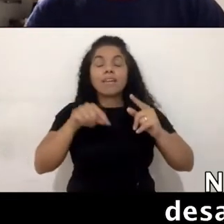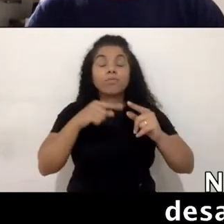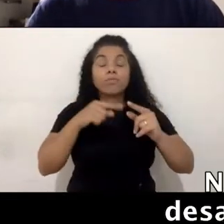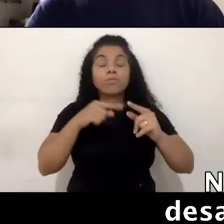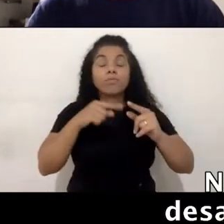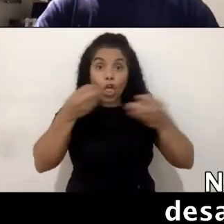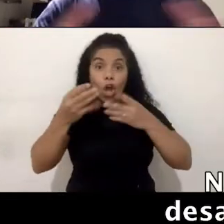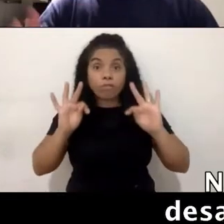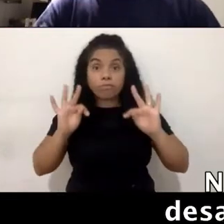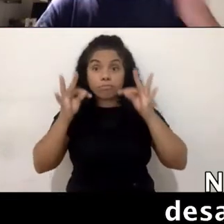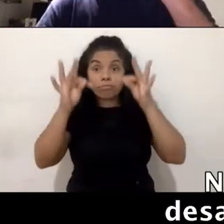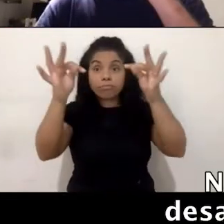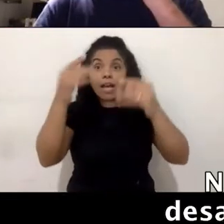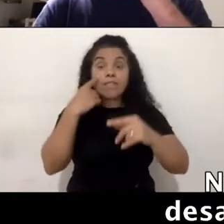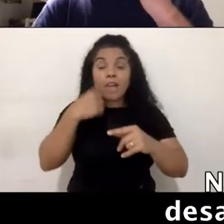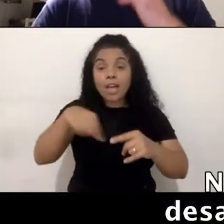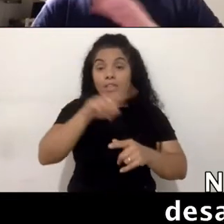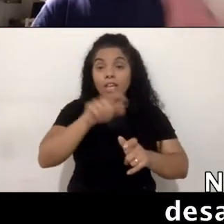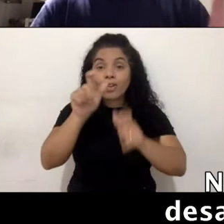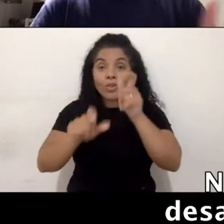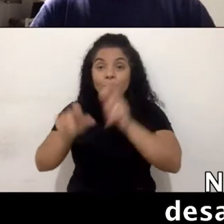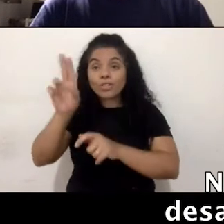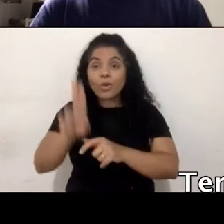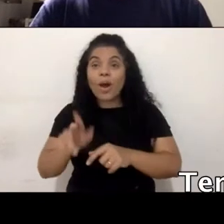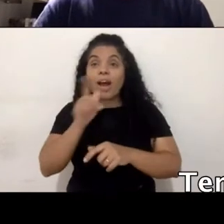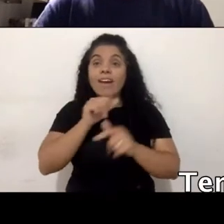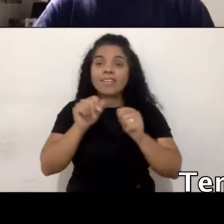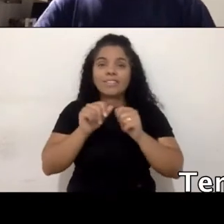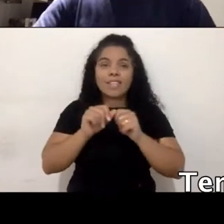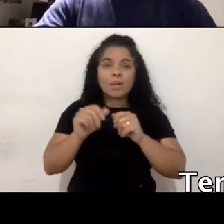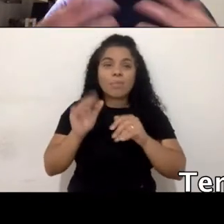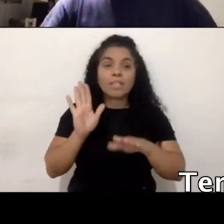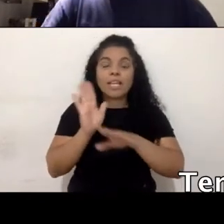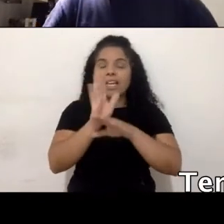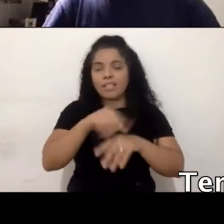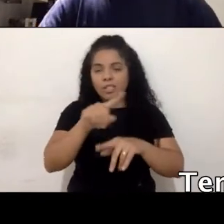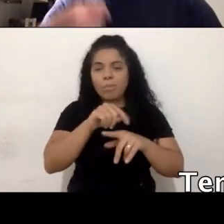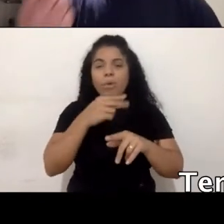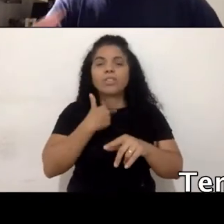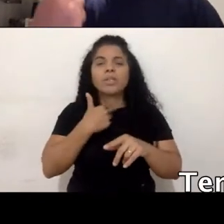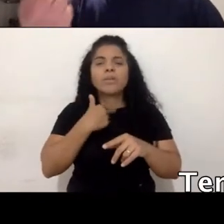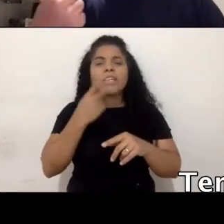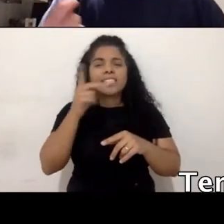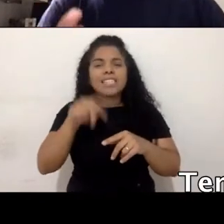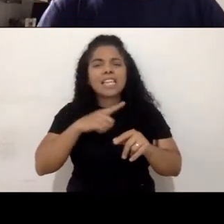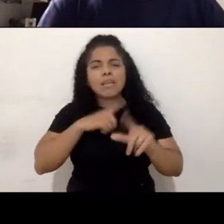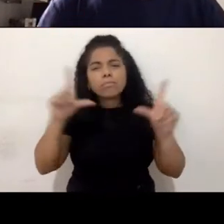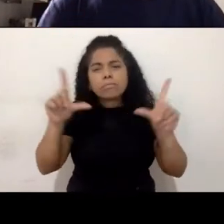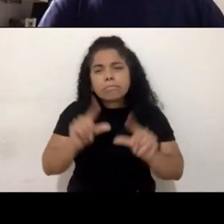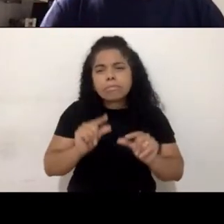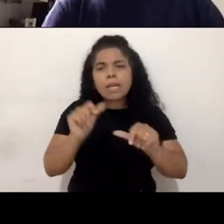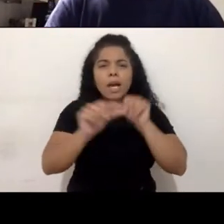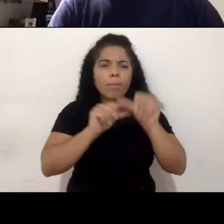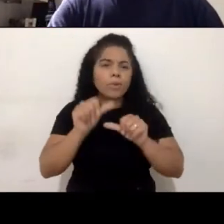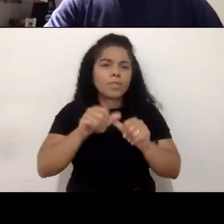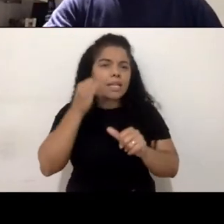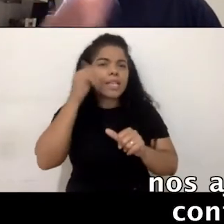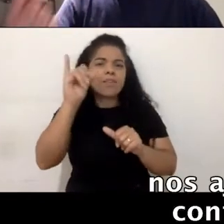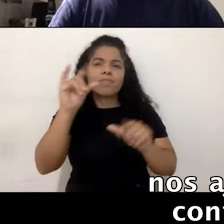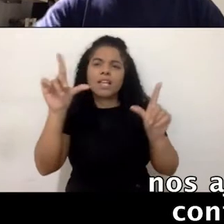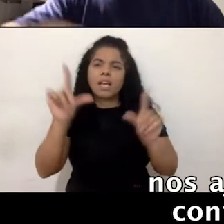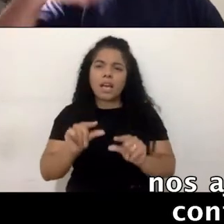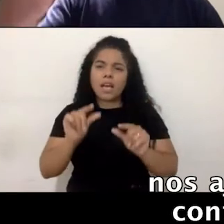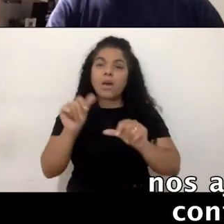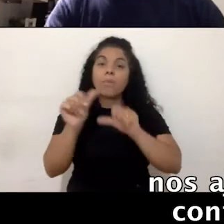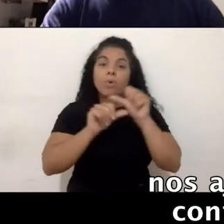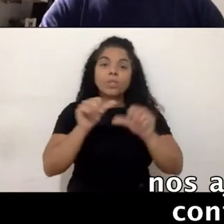can't say let's slow down change and let's ignore the change, but we need to exploit it. We need to use change as an advantage, as something that, again, is